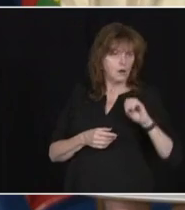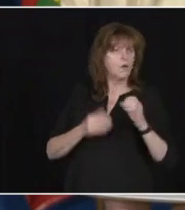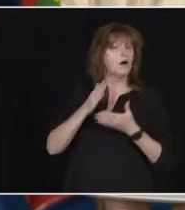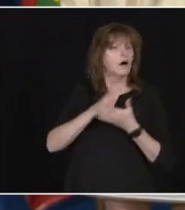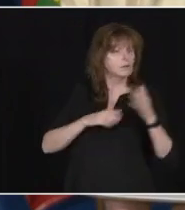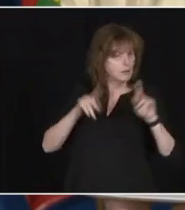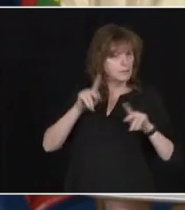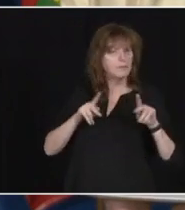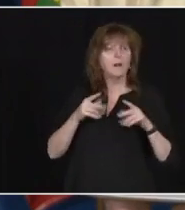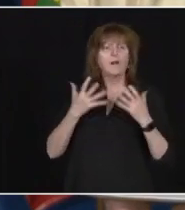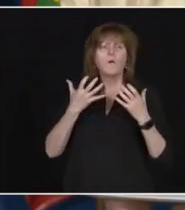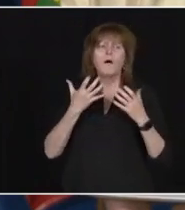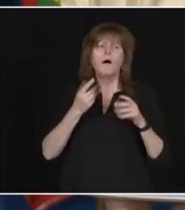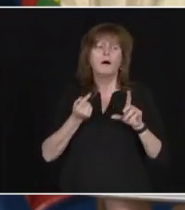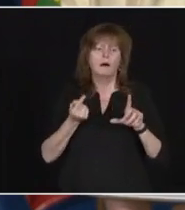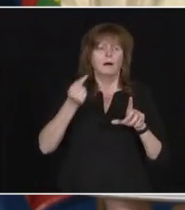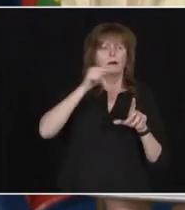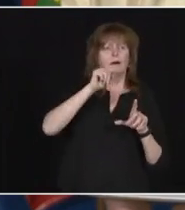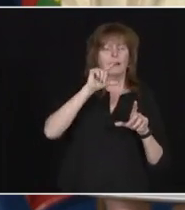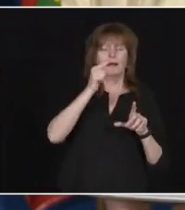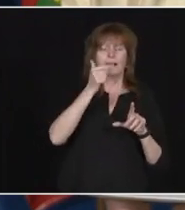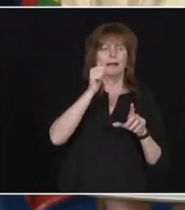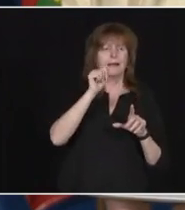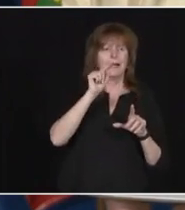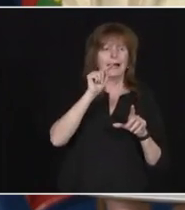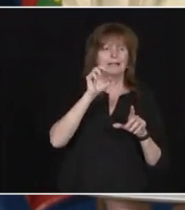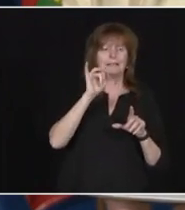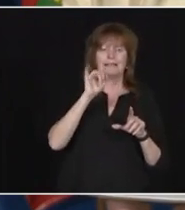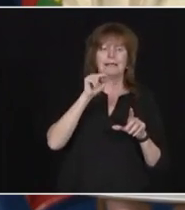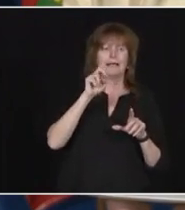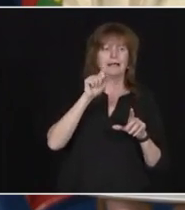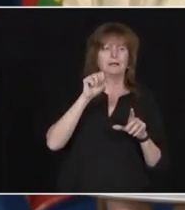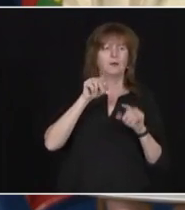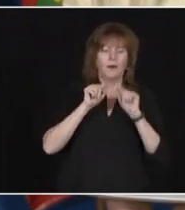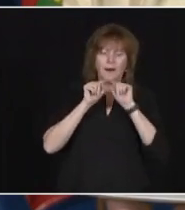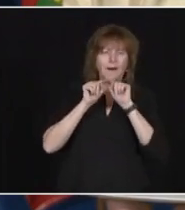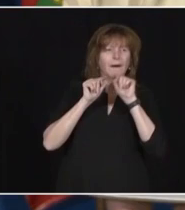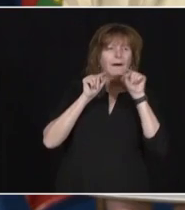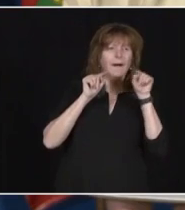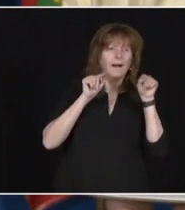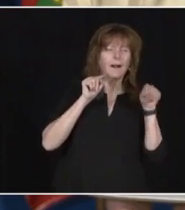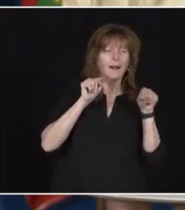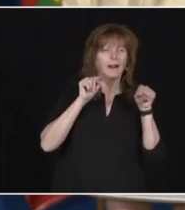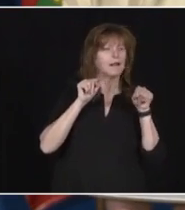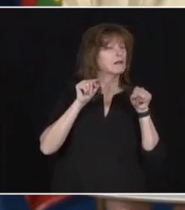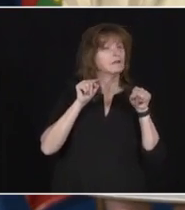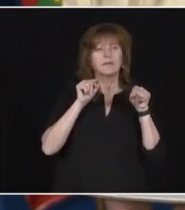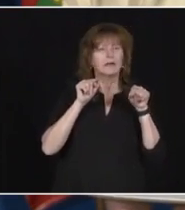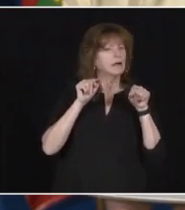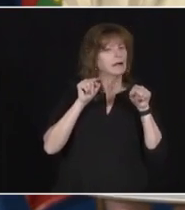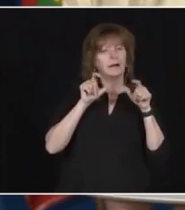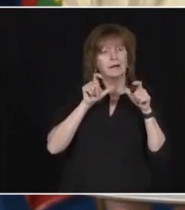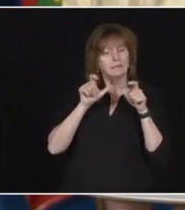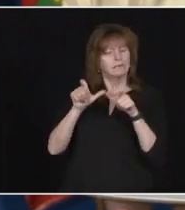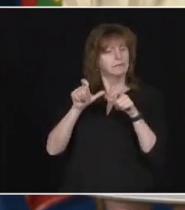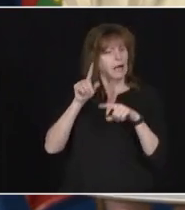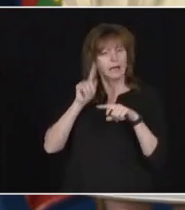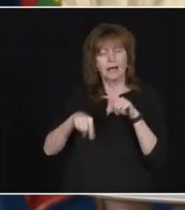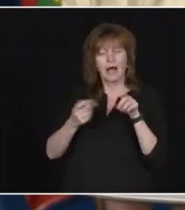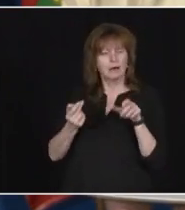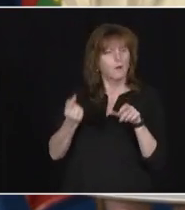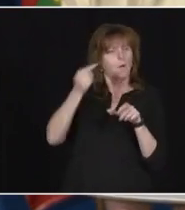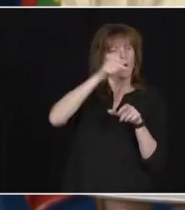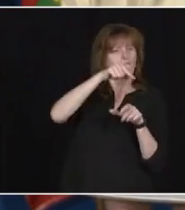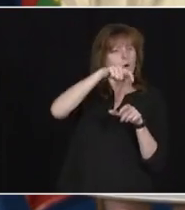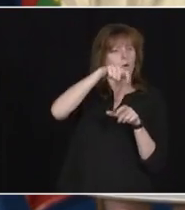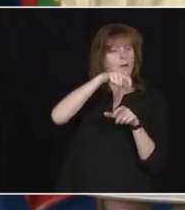Hills, which is just over the bridge, but they can't cross into Quebec because of ongoing restrictions. So I'm curious as to whether you pleaded their